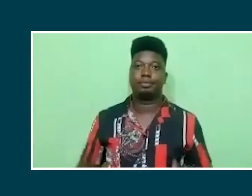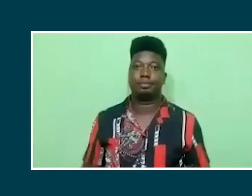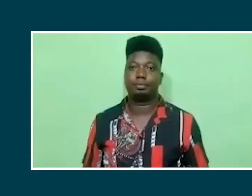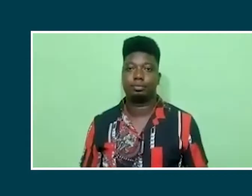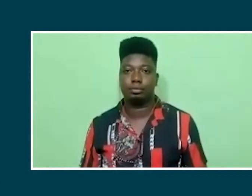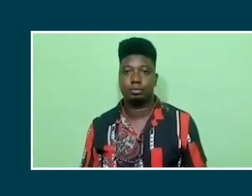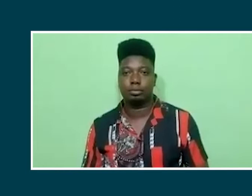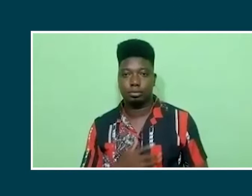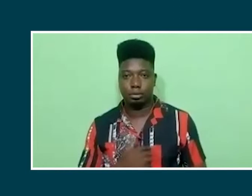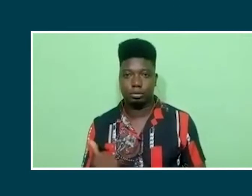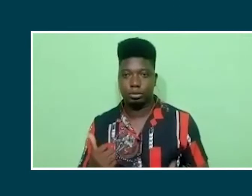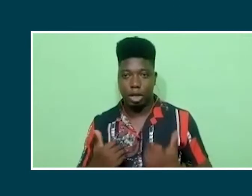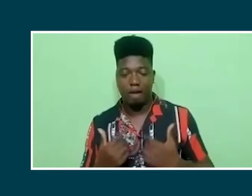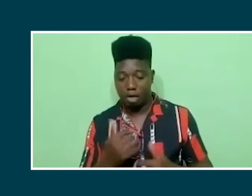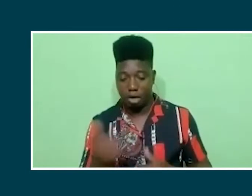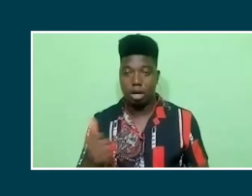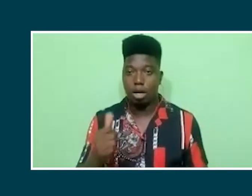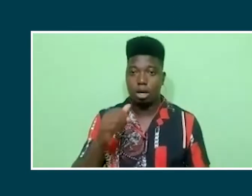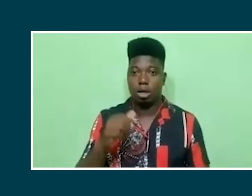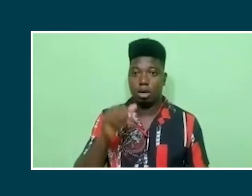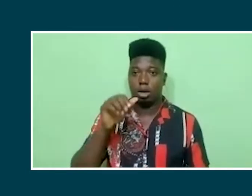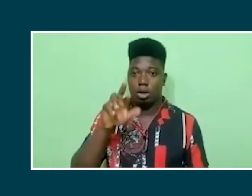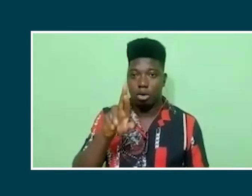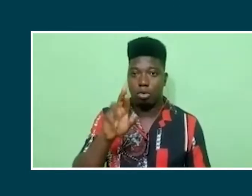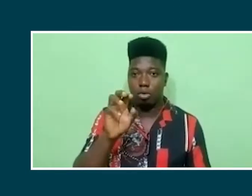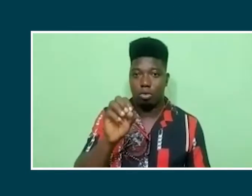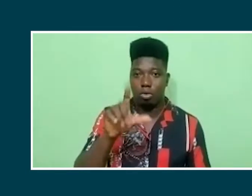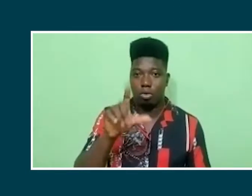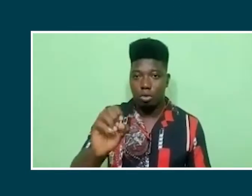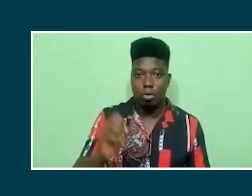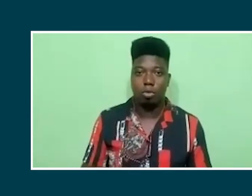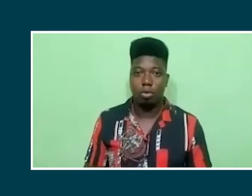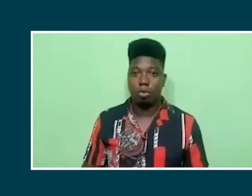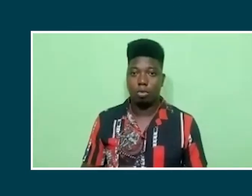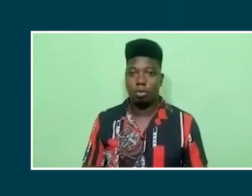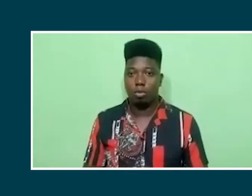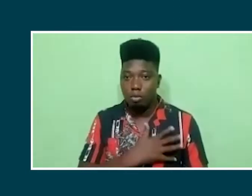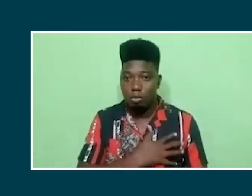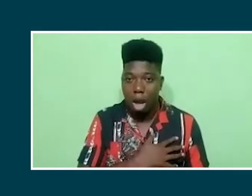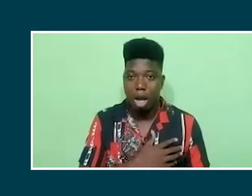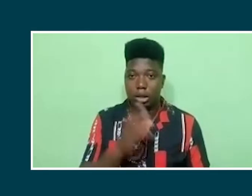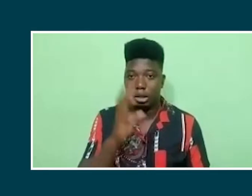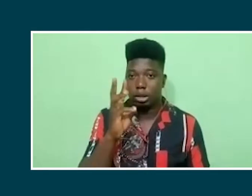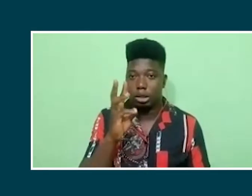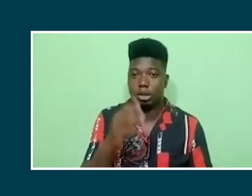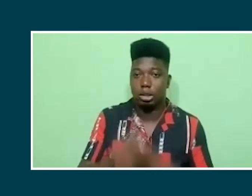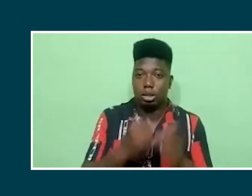roll. That makes me very happy. My 6-year-old uses they, them pronouns without batting an eye.